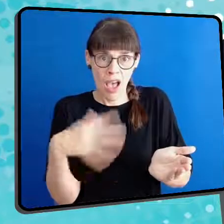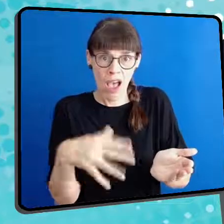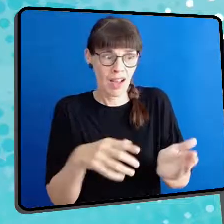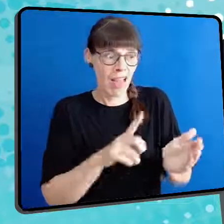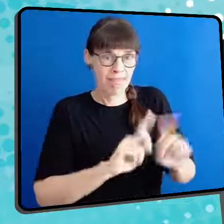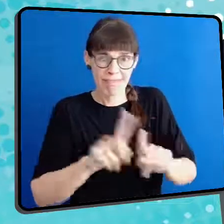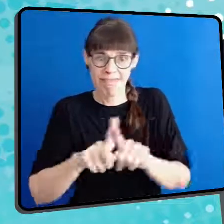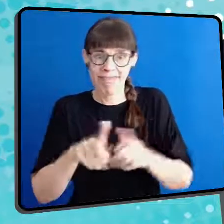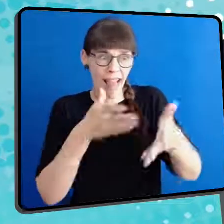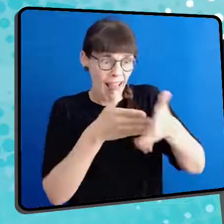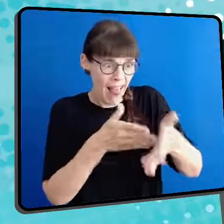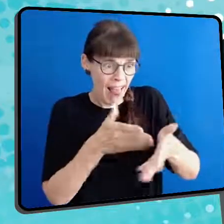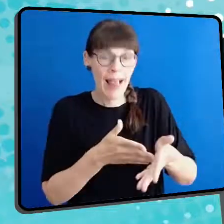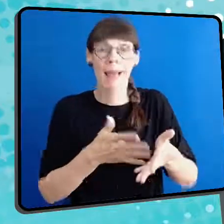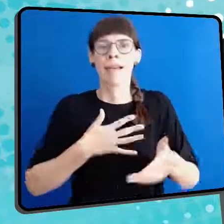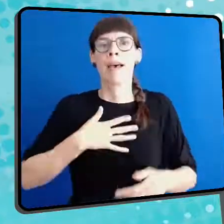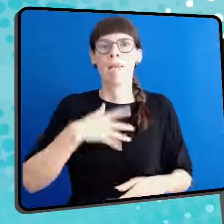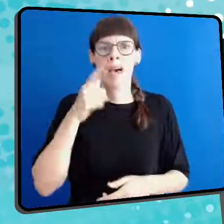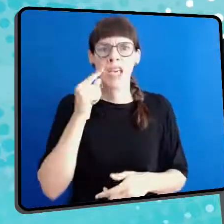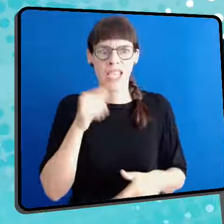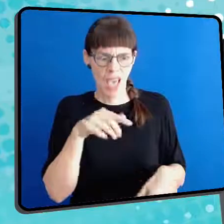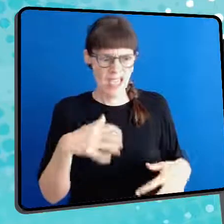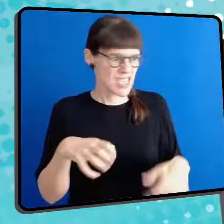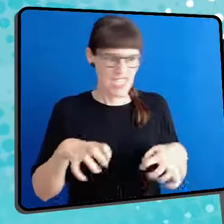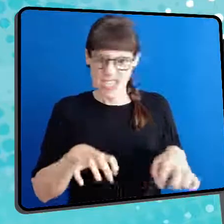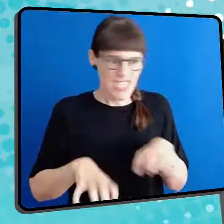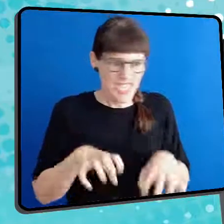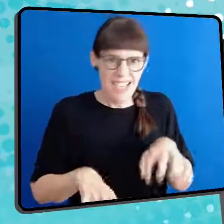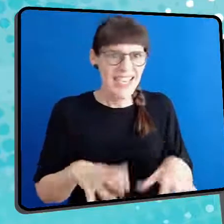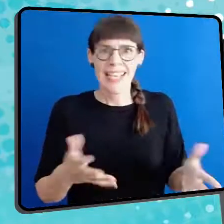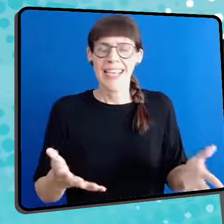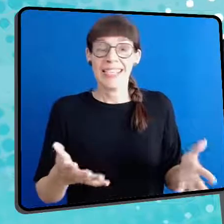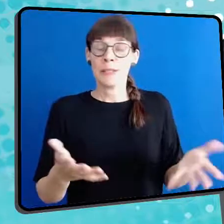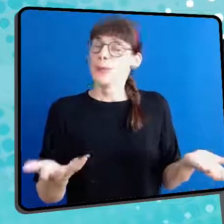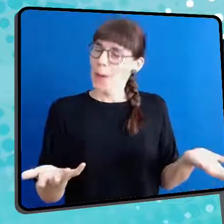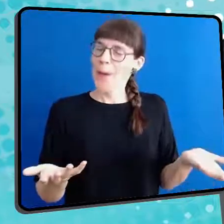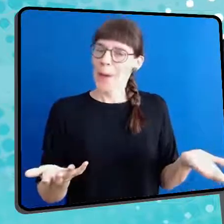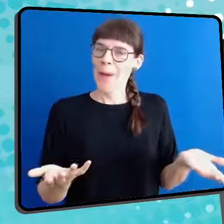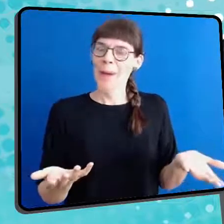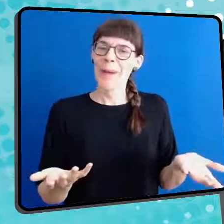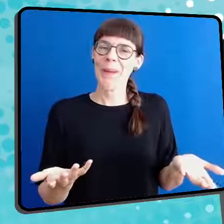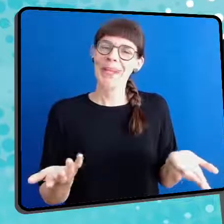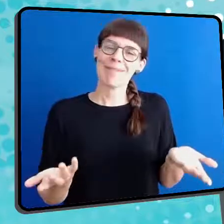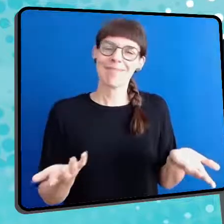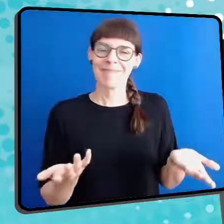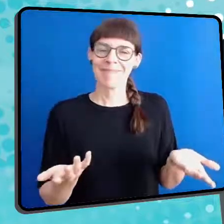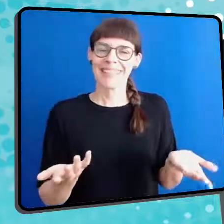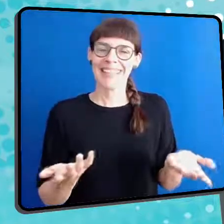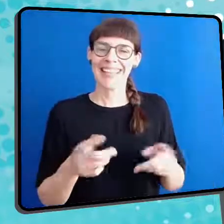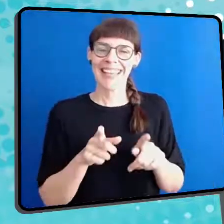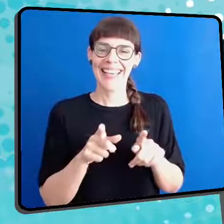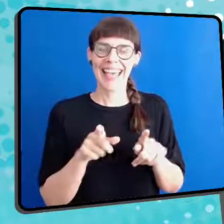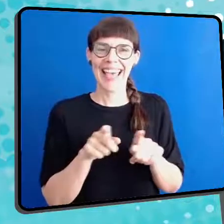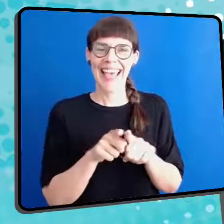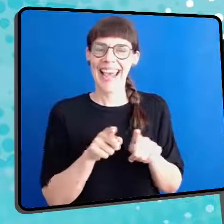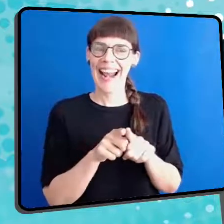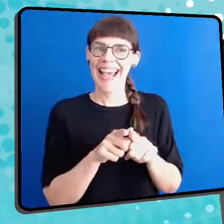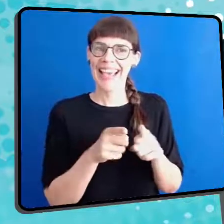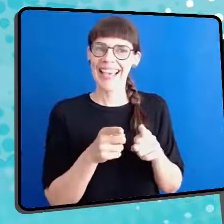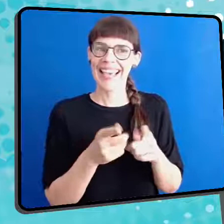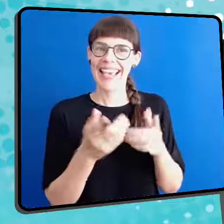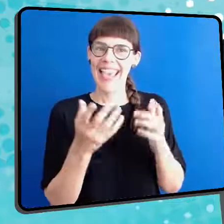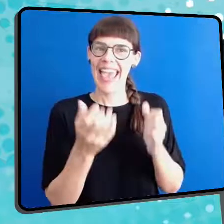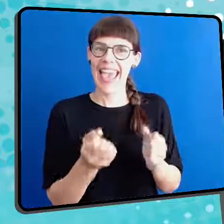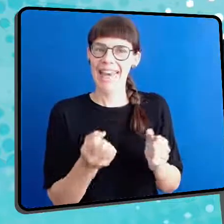like, intensely, all at the same time. So there we go. I think there's definitely a trait that is very